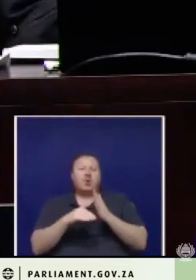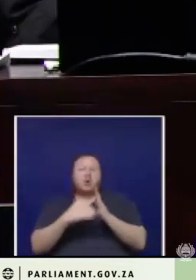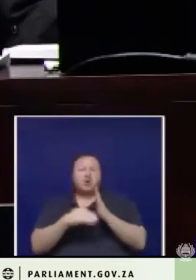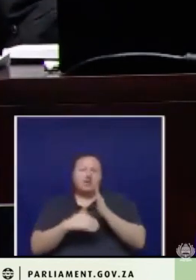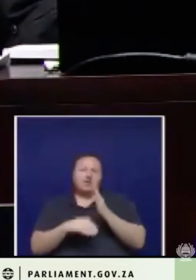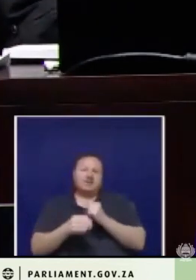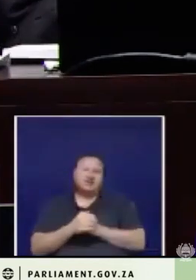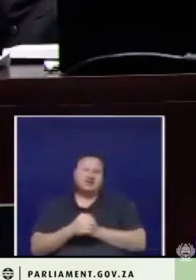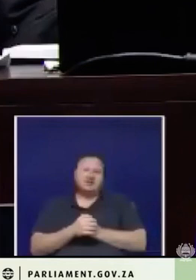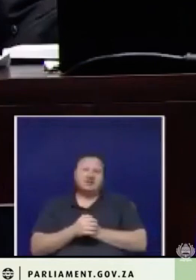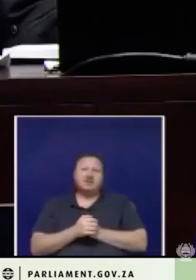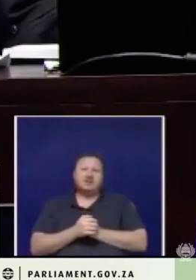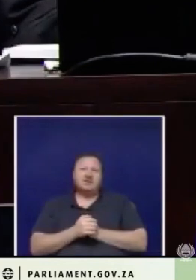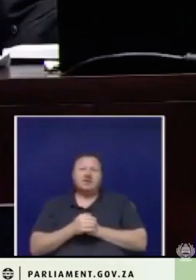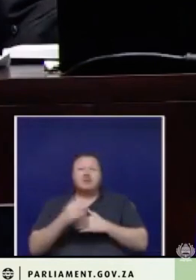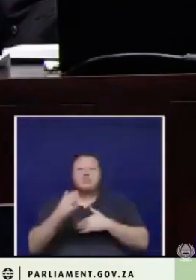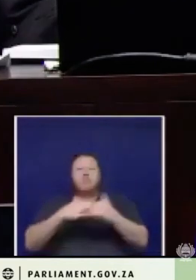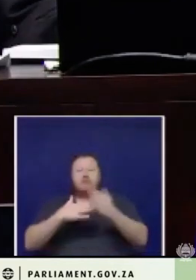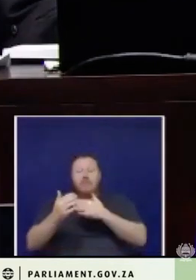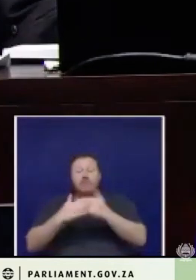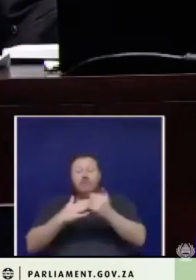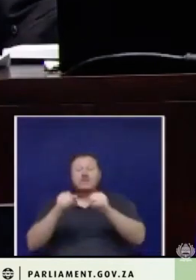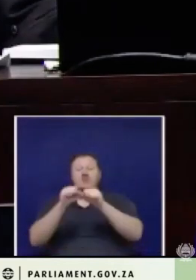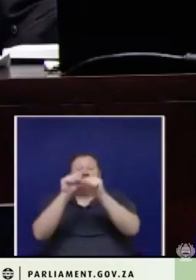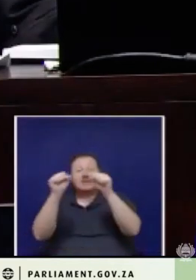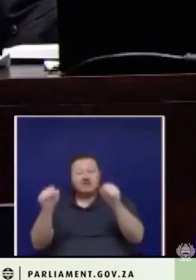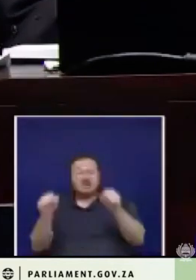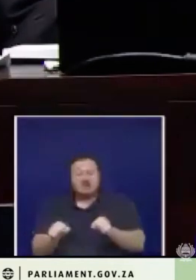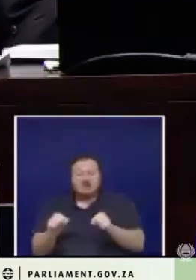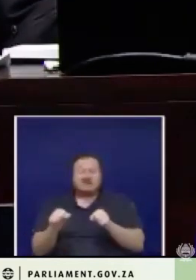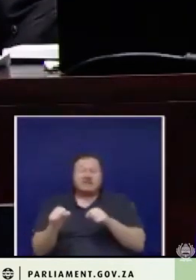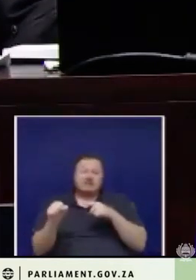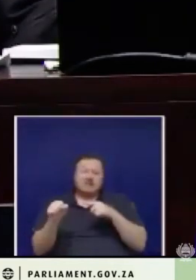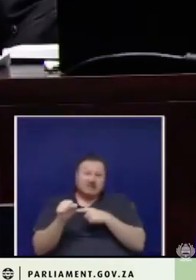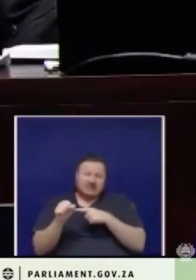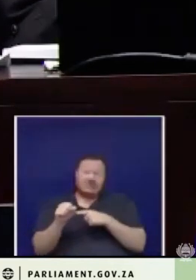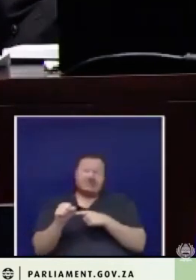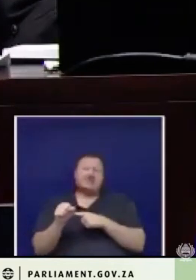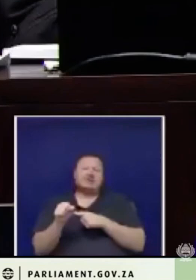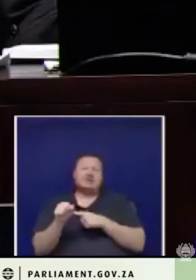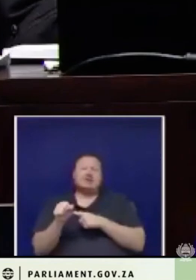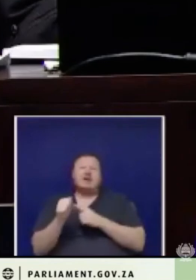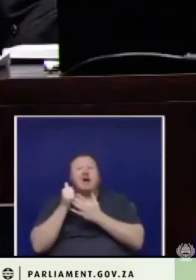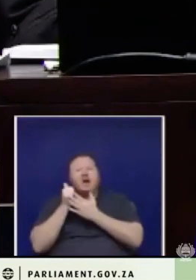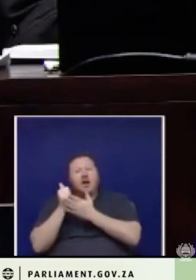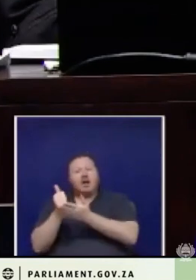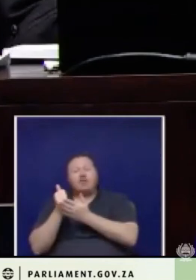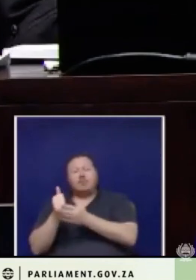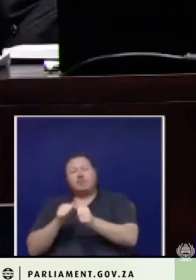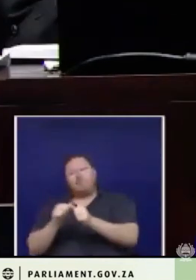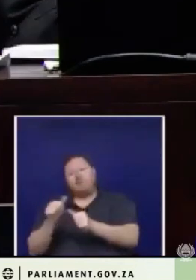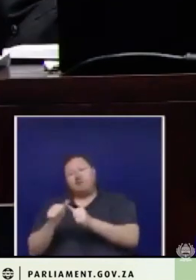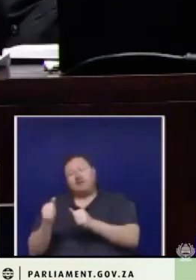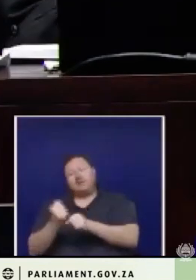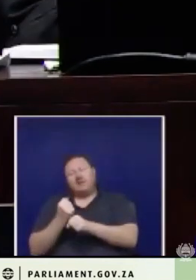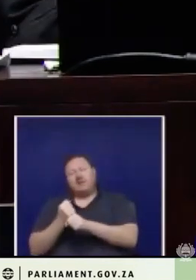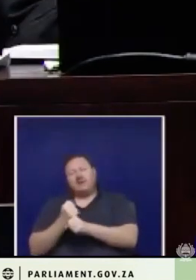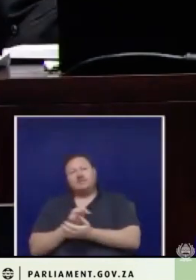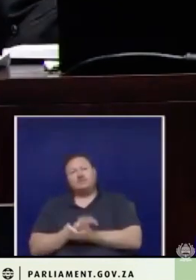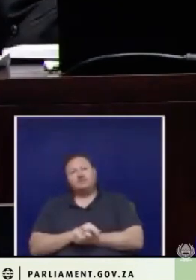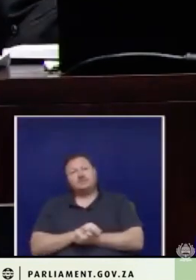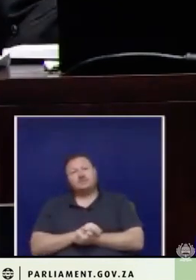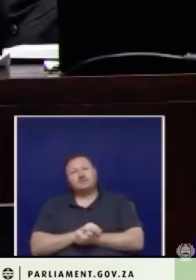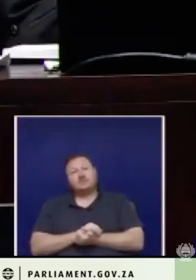must also build up the systems that prevent it from thriving, and education, as our colleague has said,